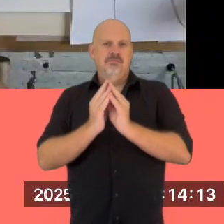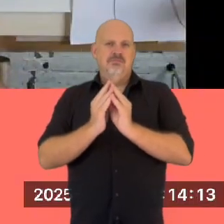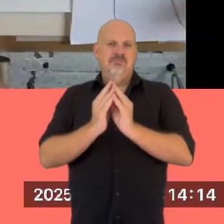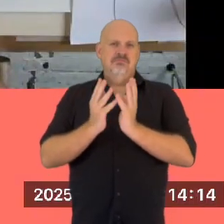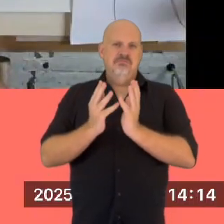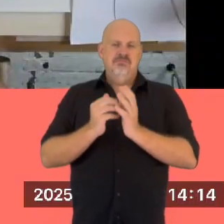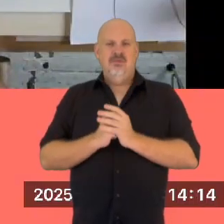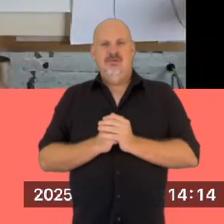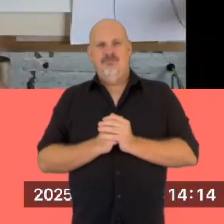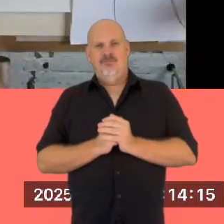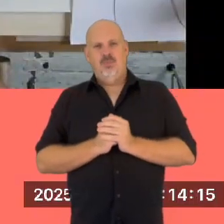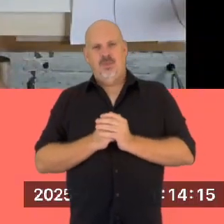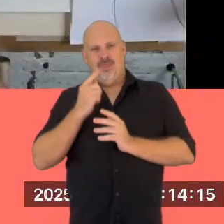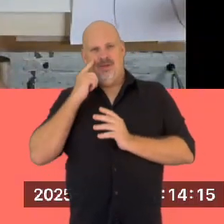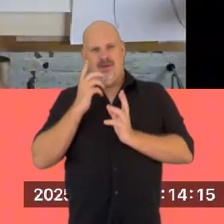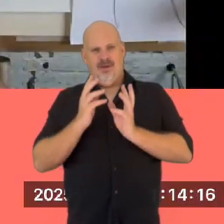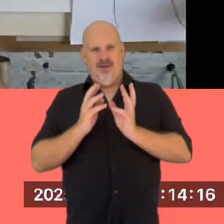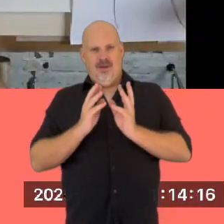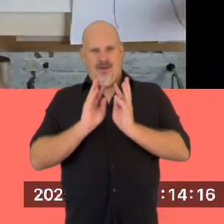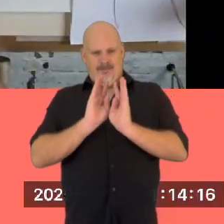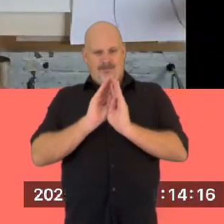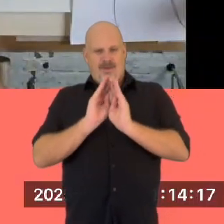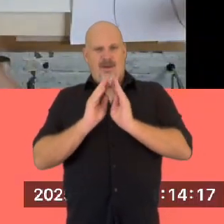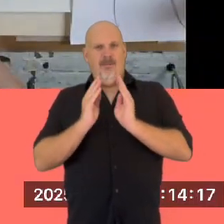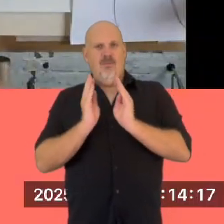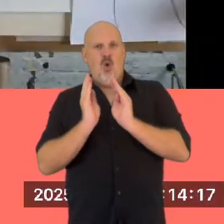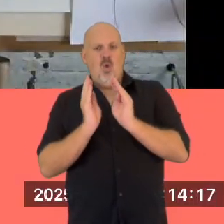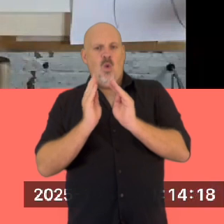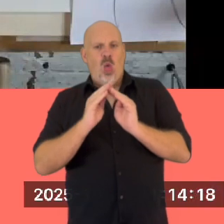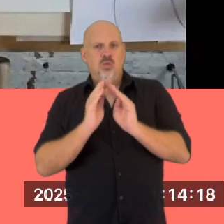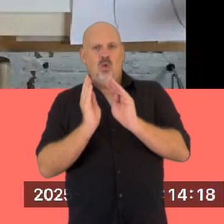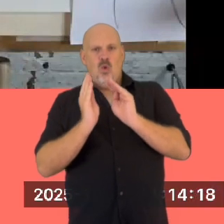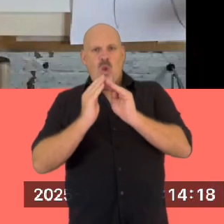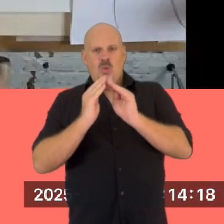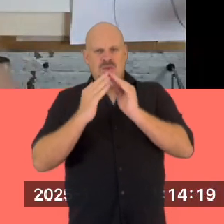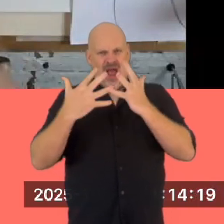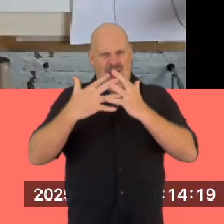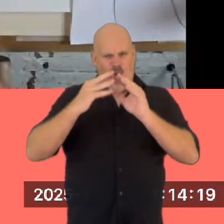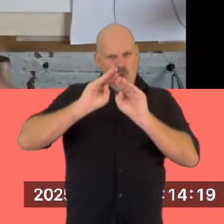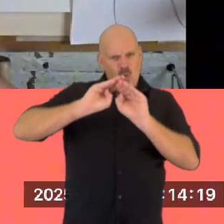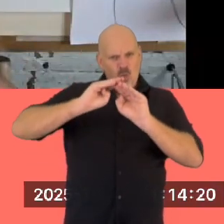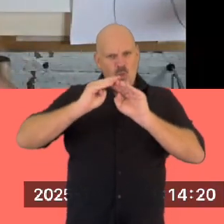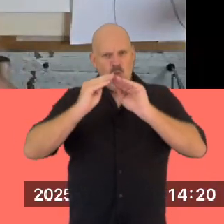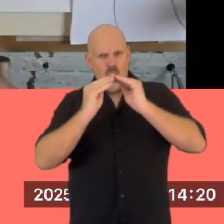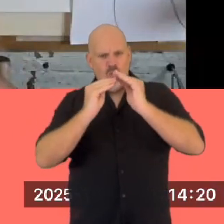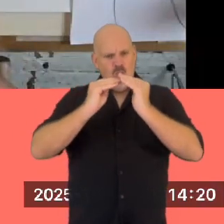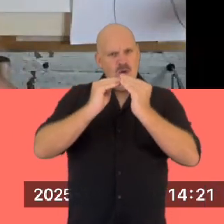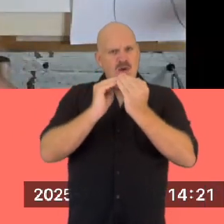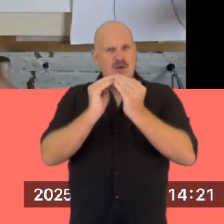garlic, I guess, at the top. And you can think about how the petals would sit when they're more enclosed. And